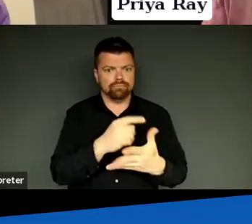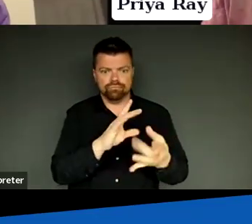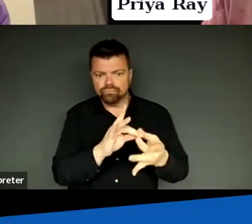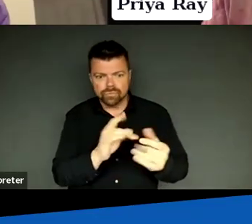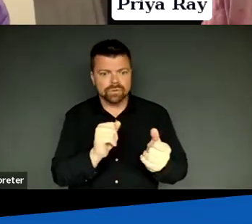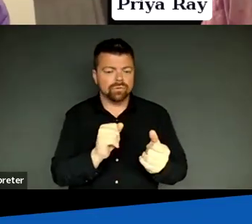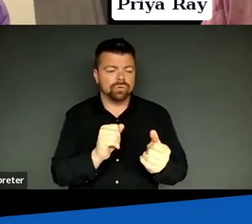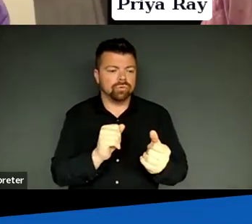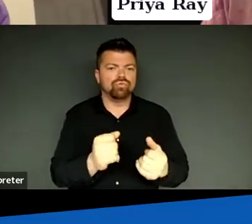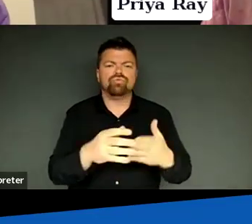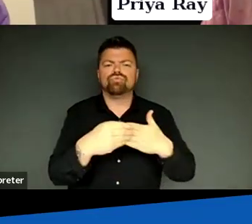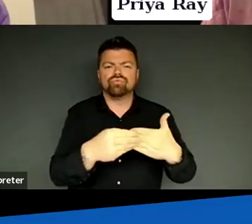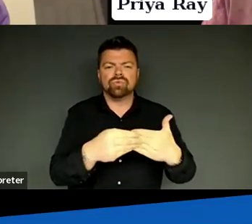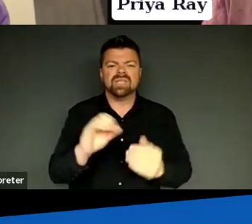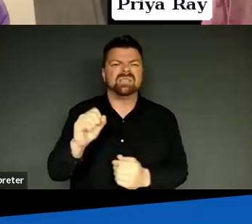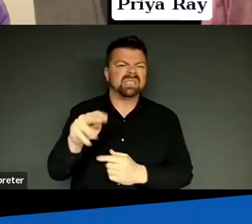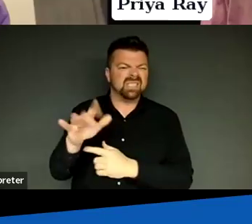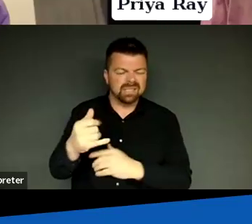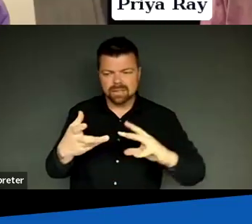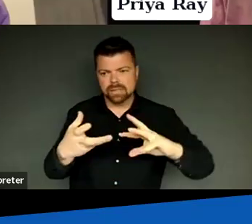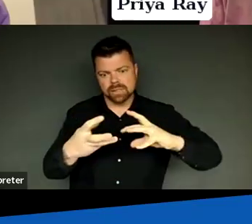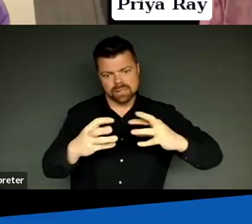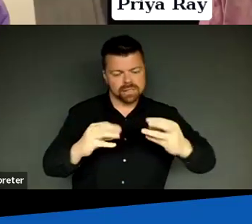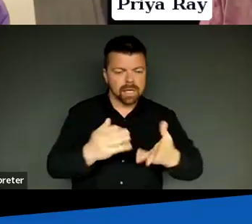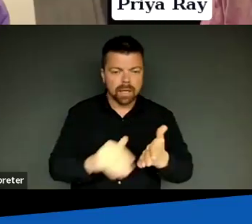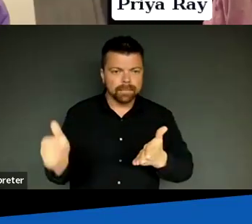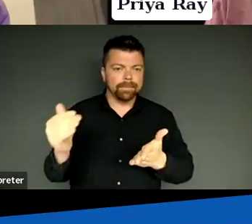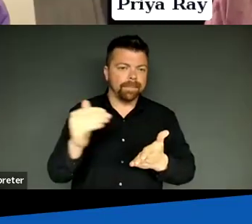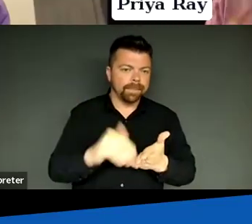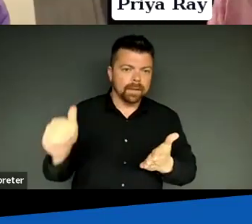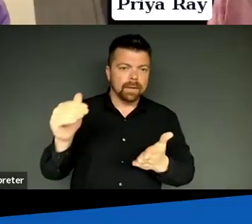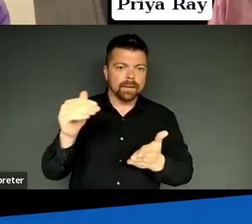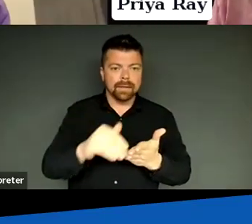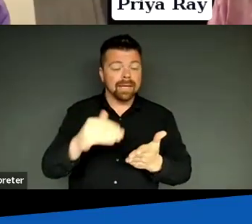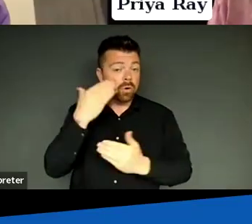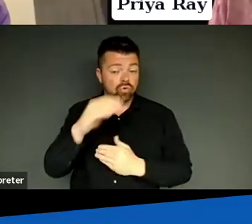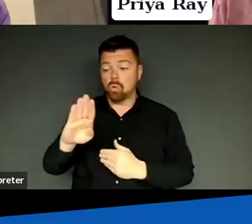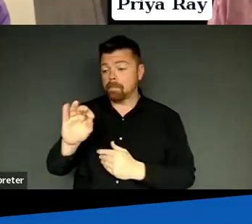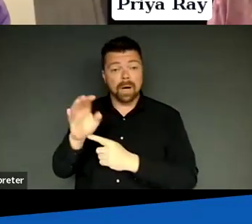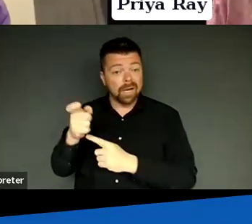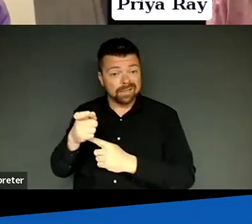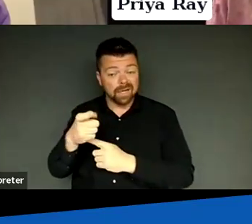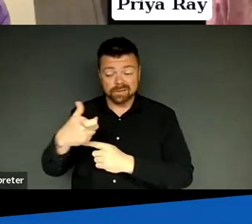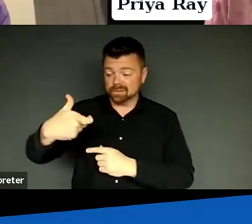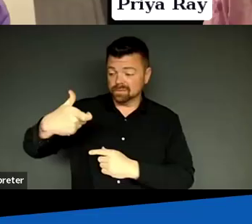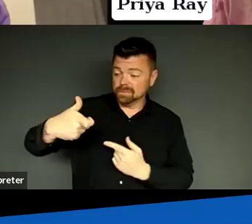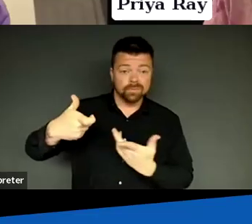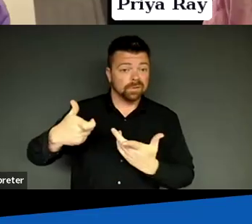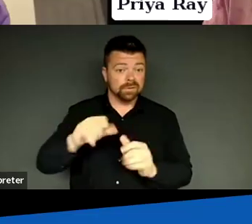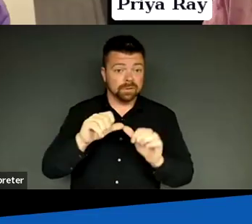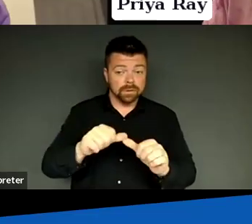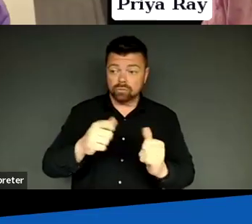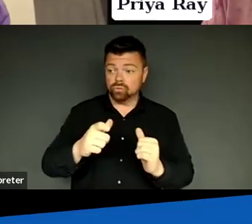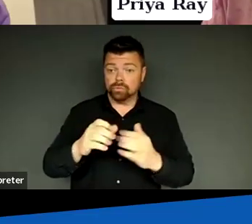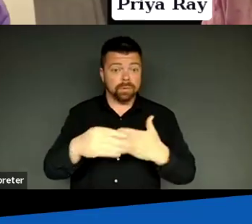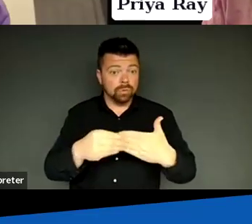temporary, because spasticity always just seems to come back. So I don't know if Botox kind of just keeps it loose. I'm not really sure, because I've